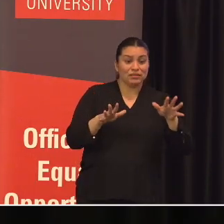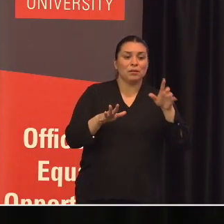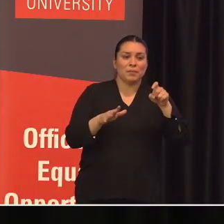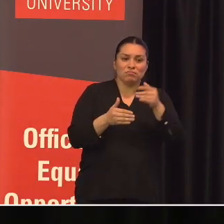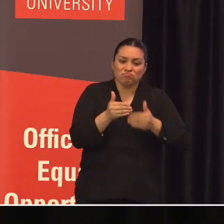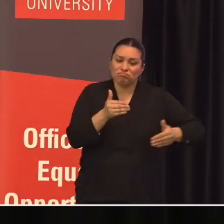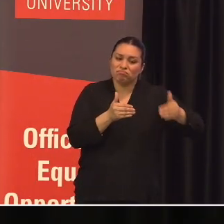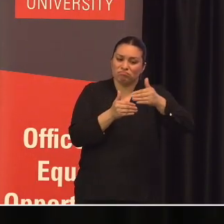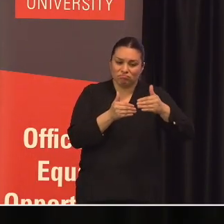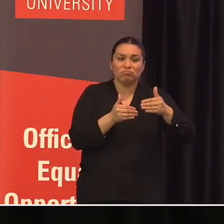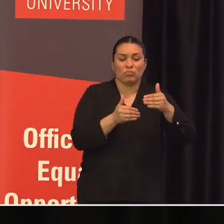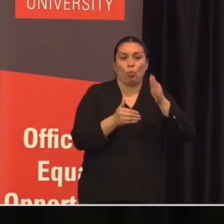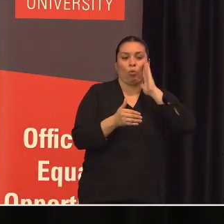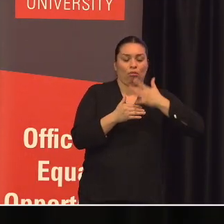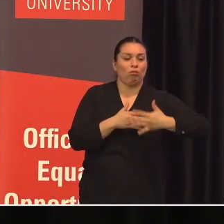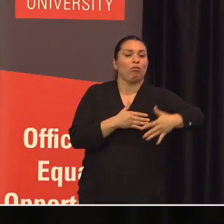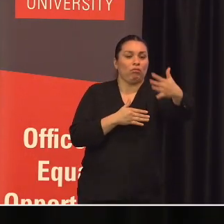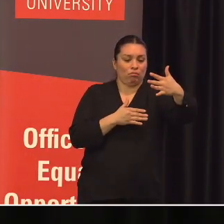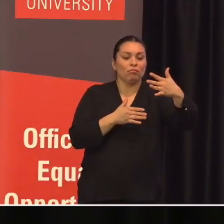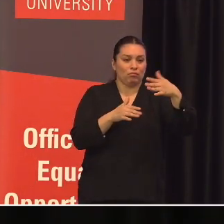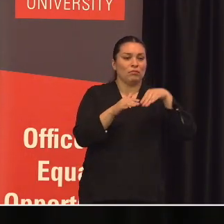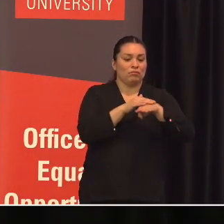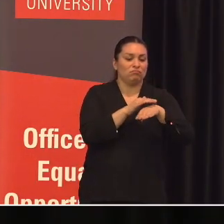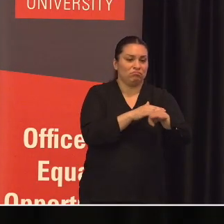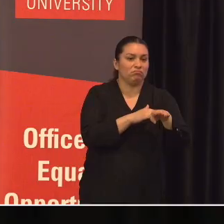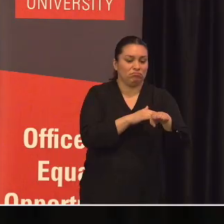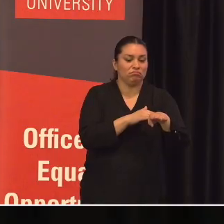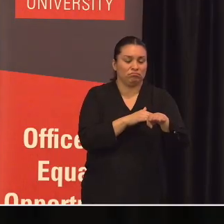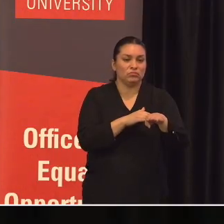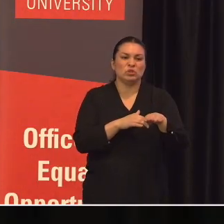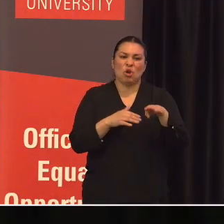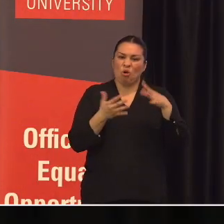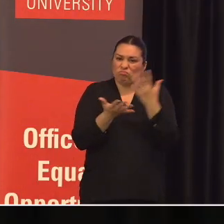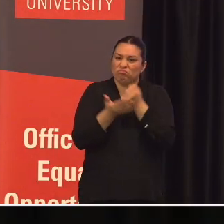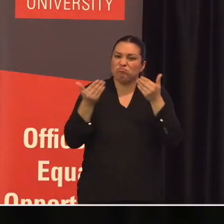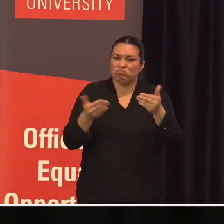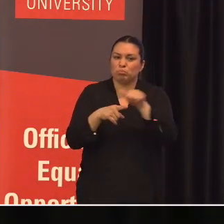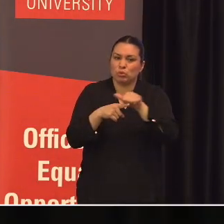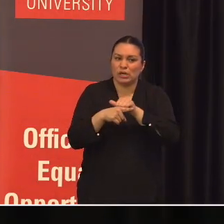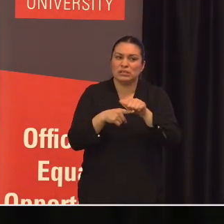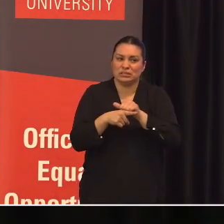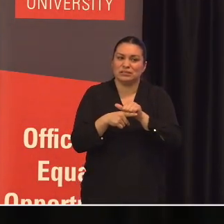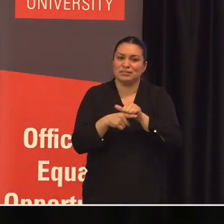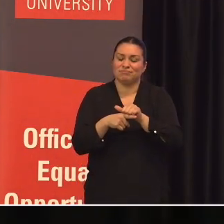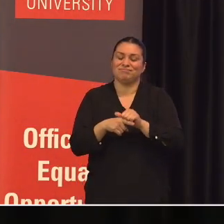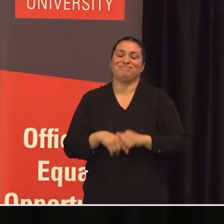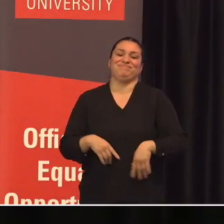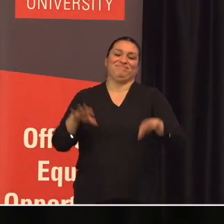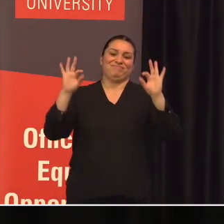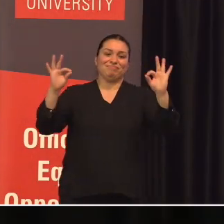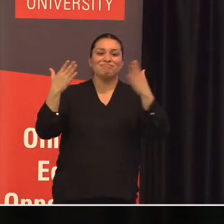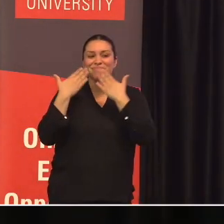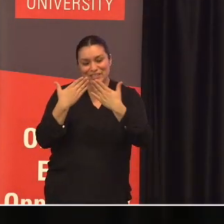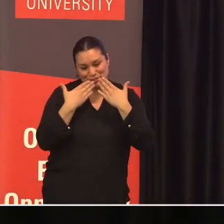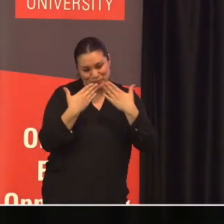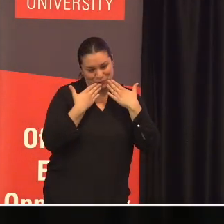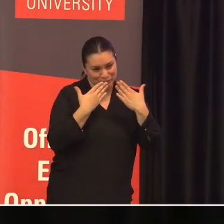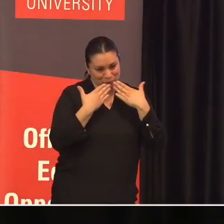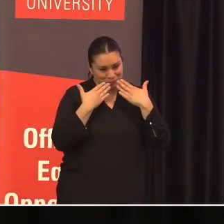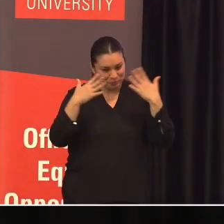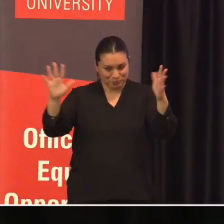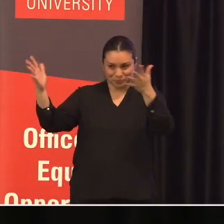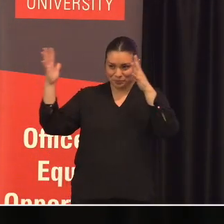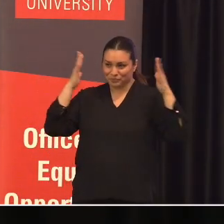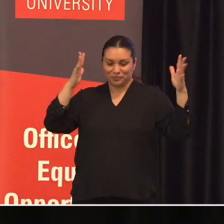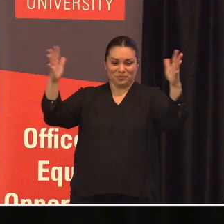start practicing now. That's what I would say. Thank you guys so much. Thanks for having me. I love doing this stuff. I hope it was